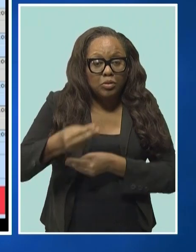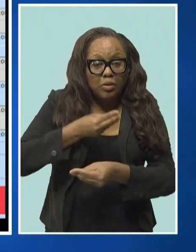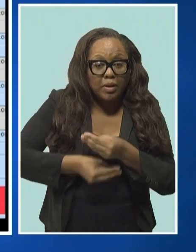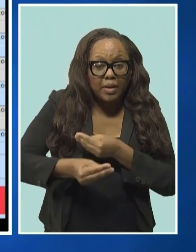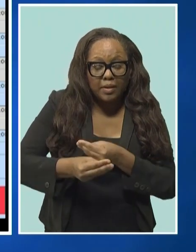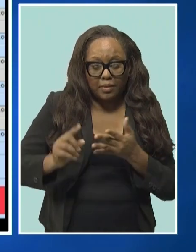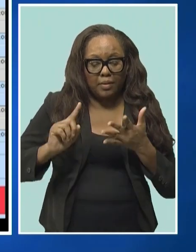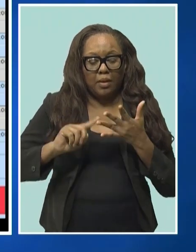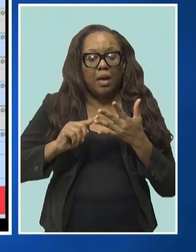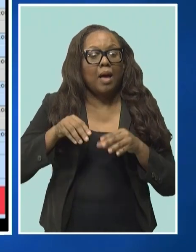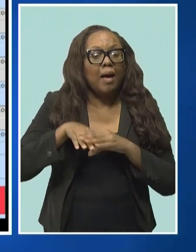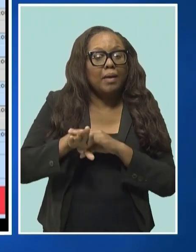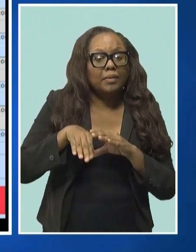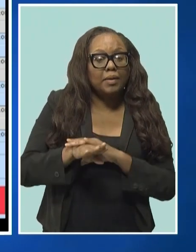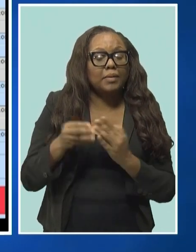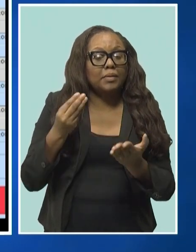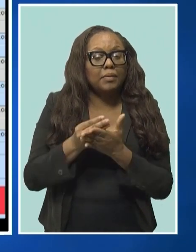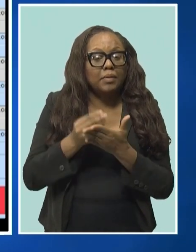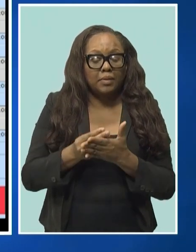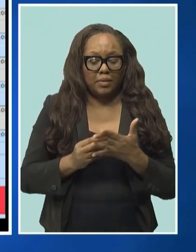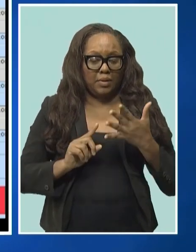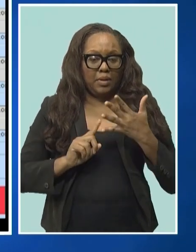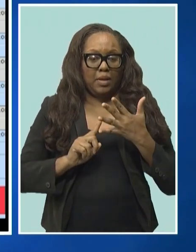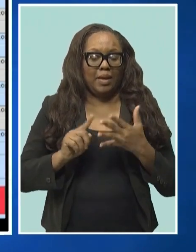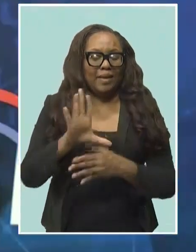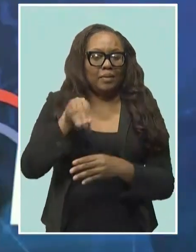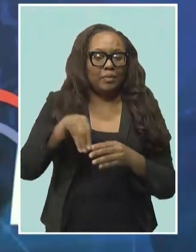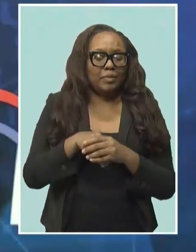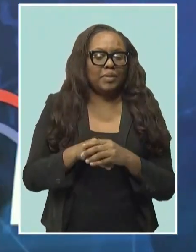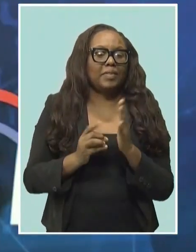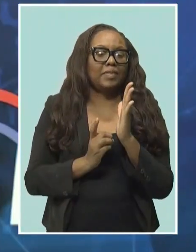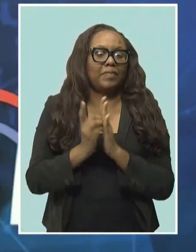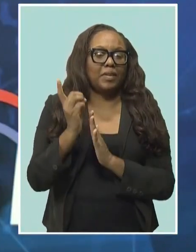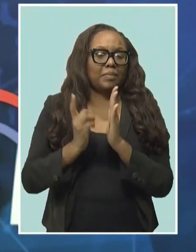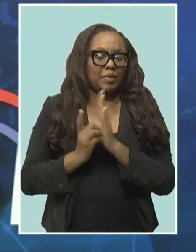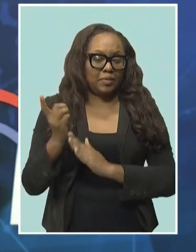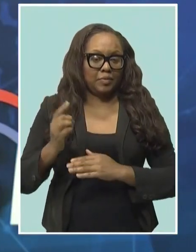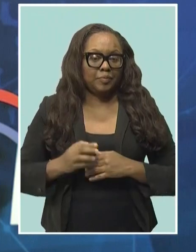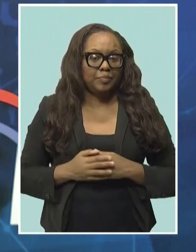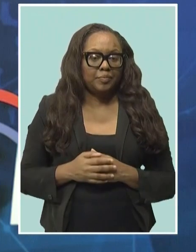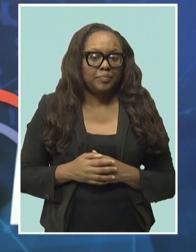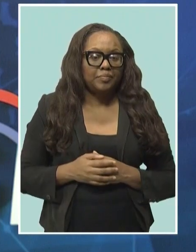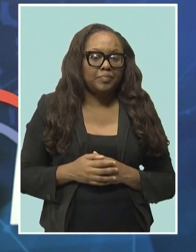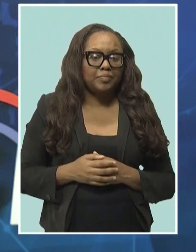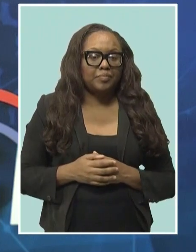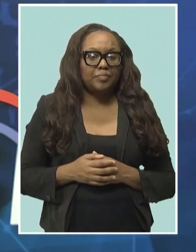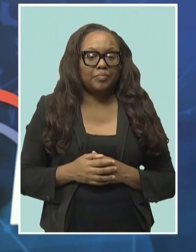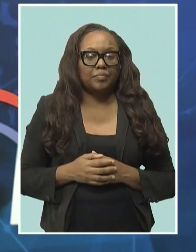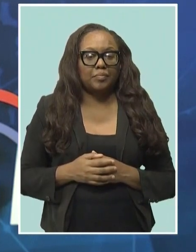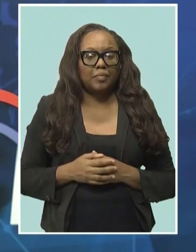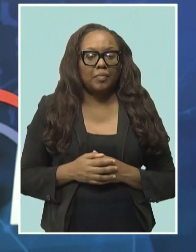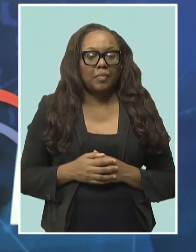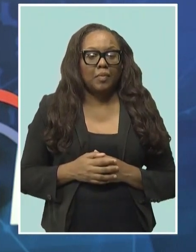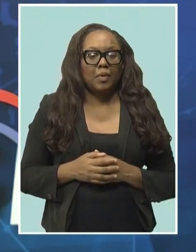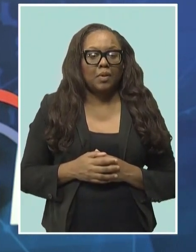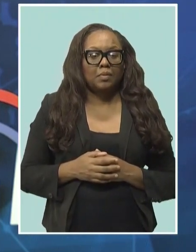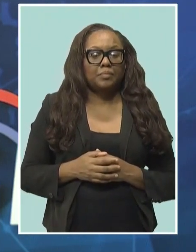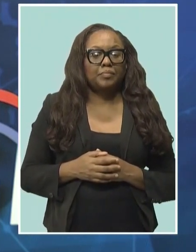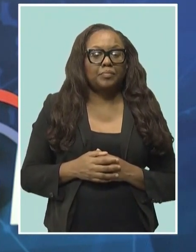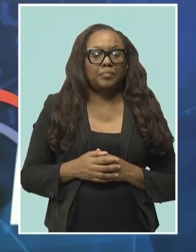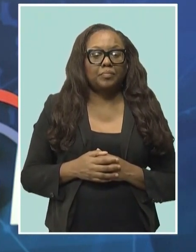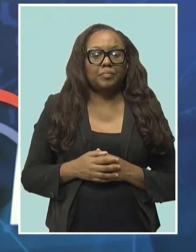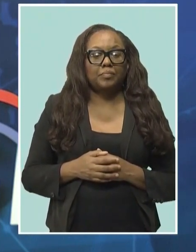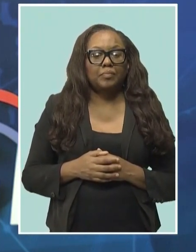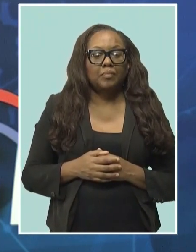finance, and inclusive development. Well, there are doubts tonight that the social compact can hold out against